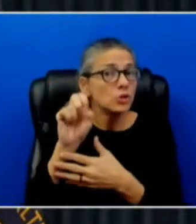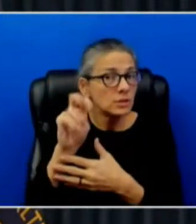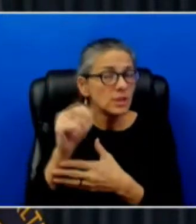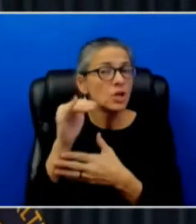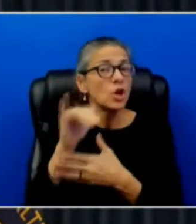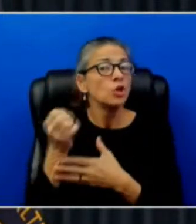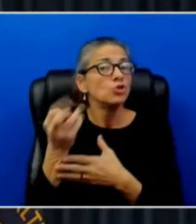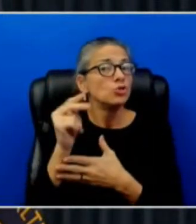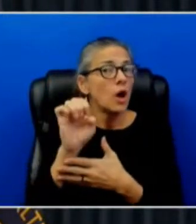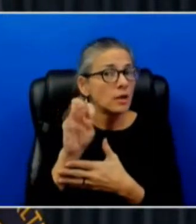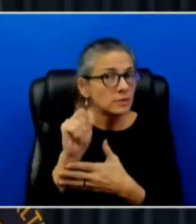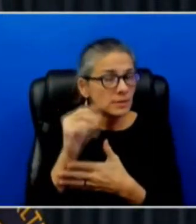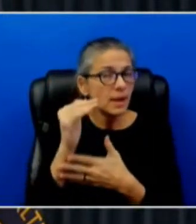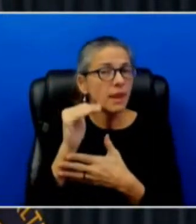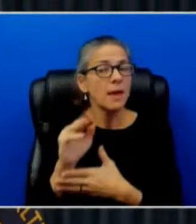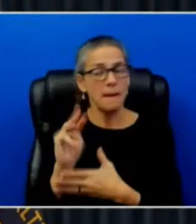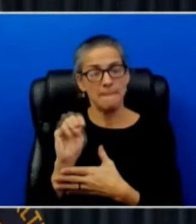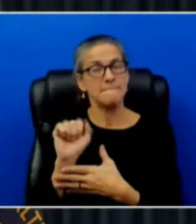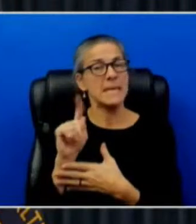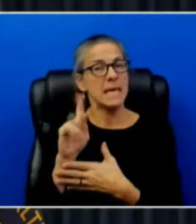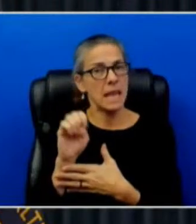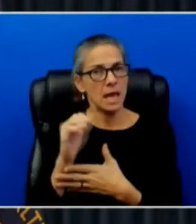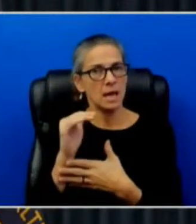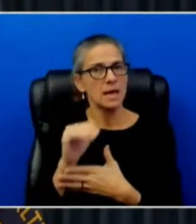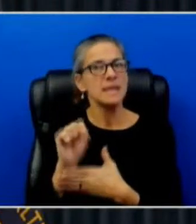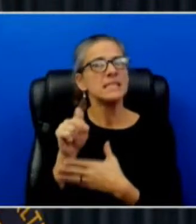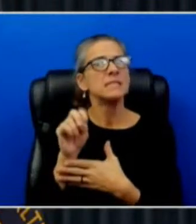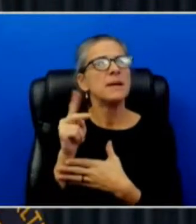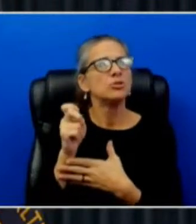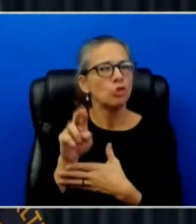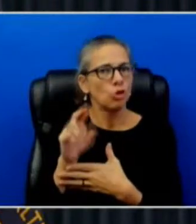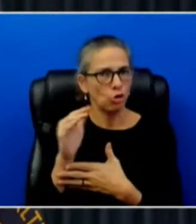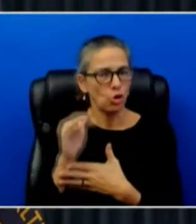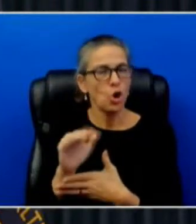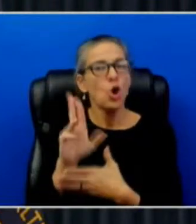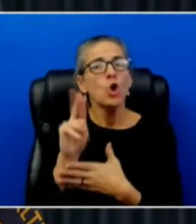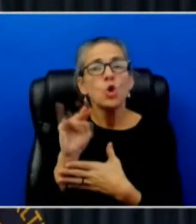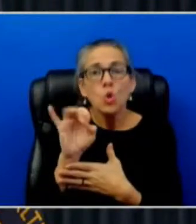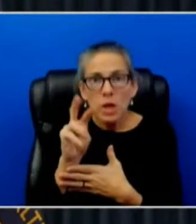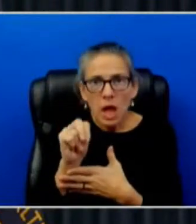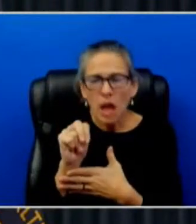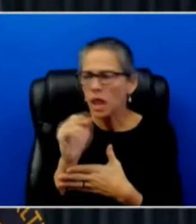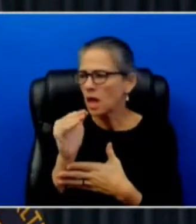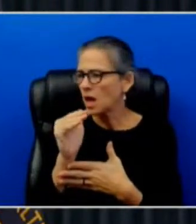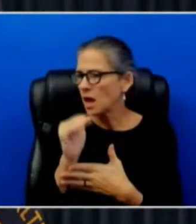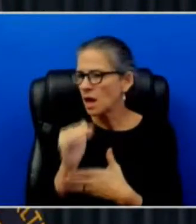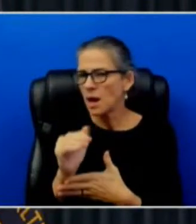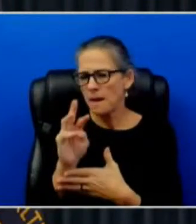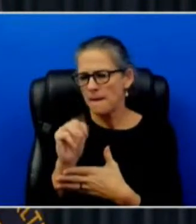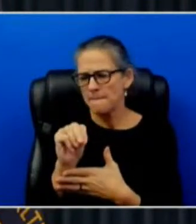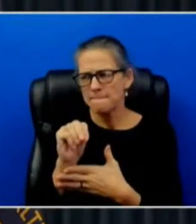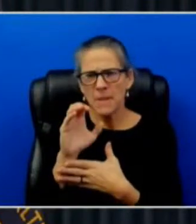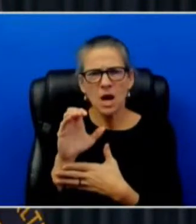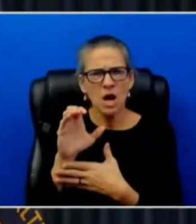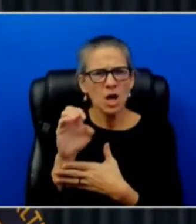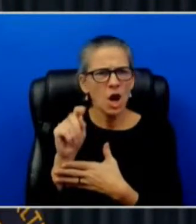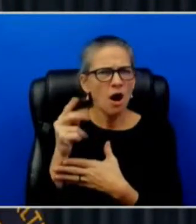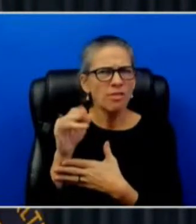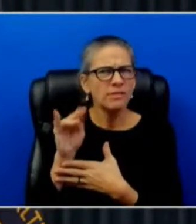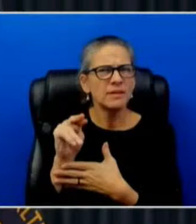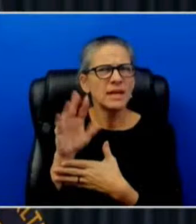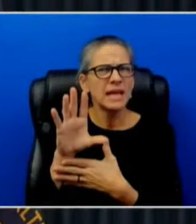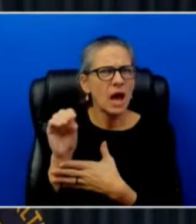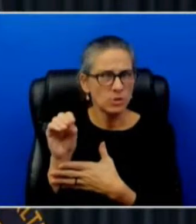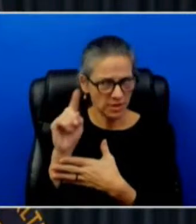Johnson, Meade, Spencer, Union, and I think we're hearing that Magoffin County has lost more